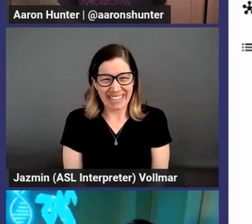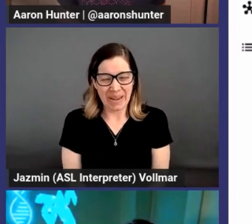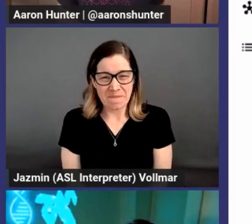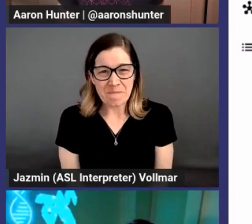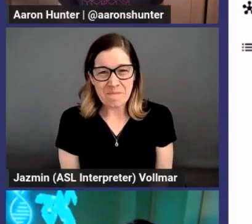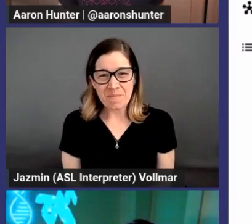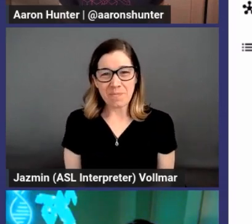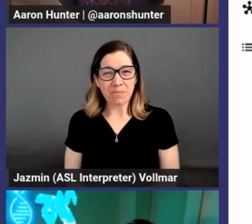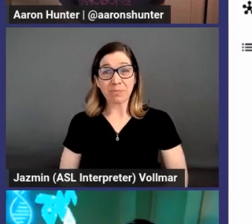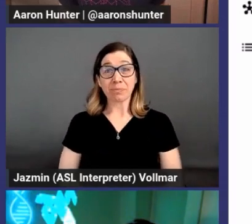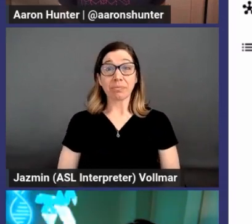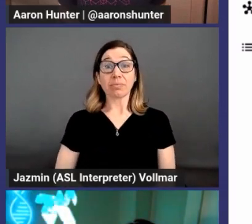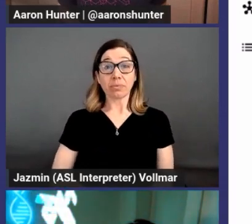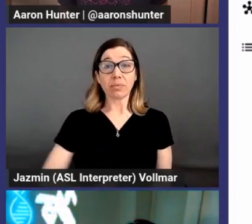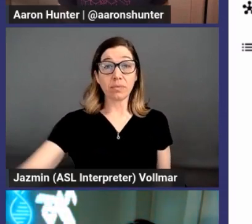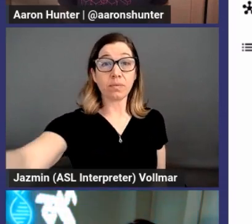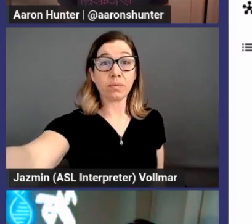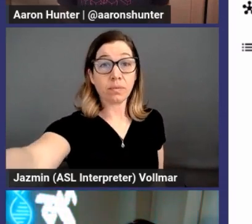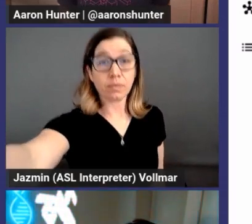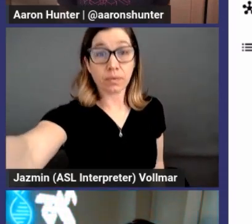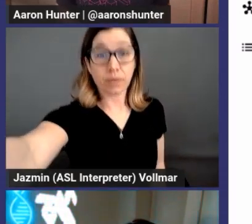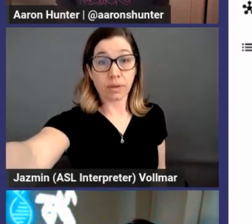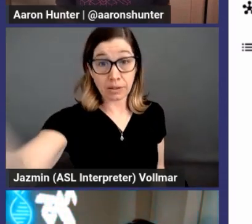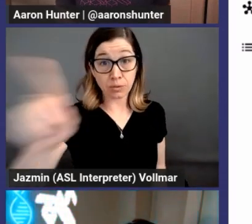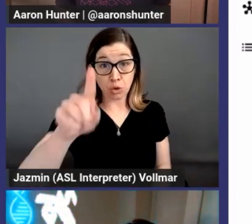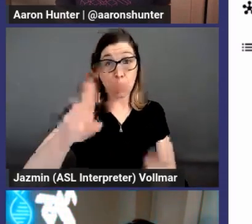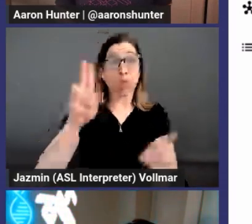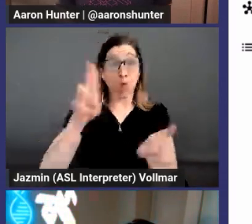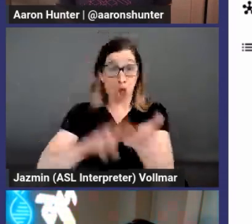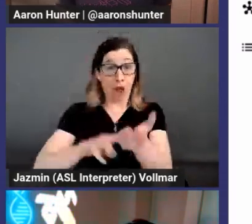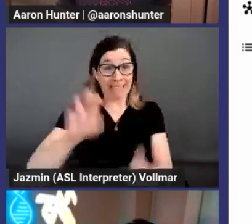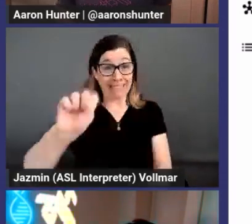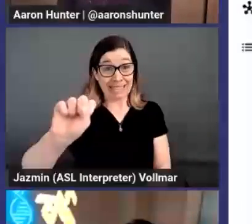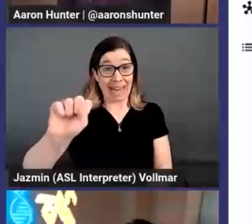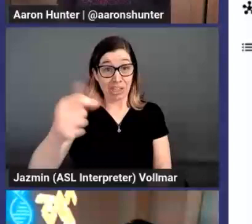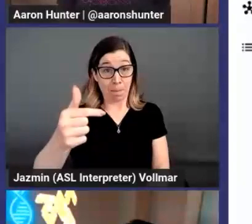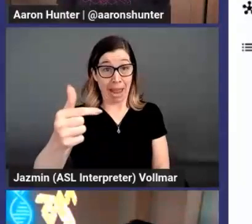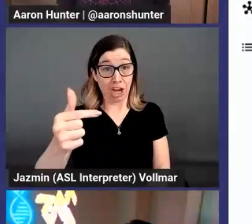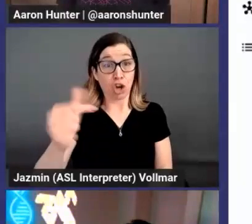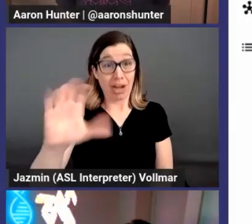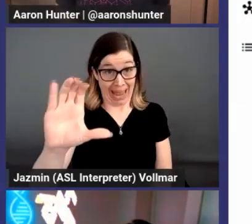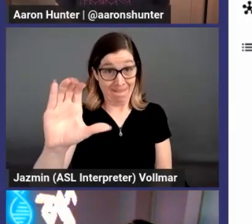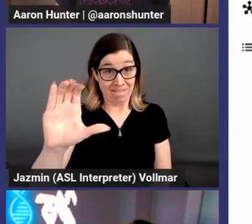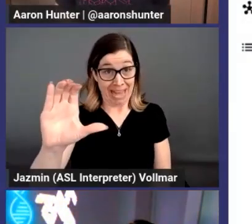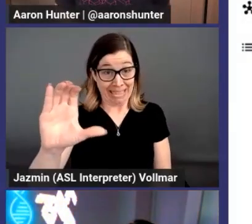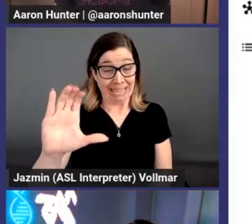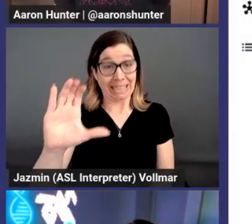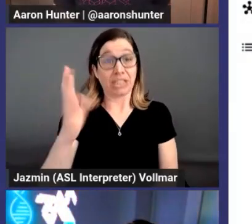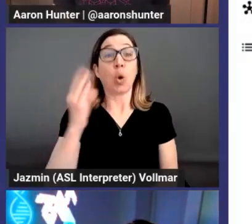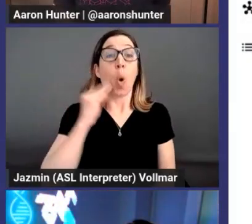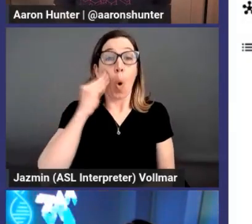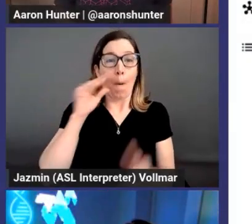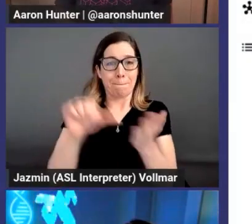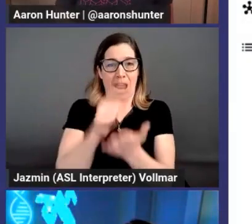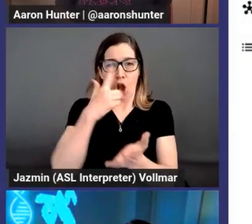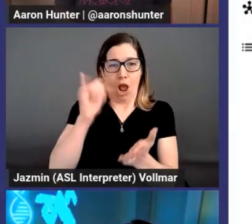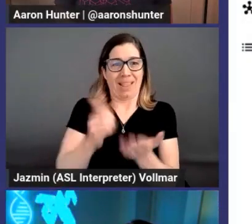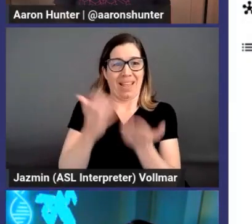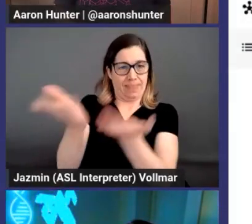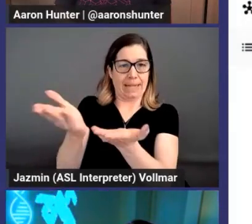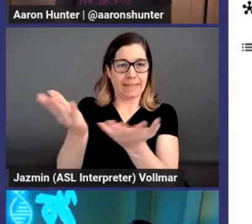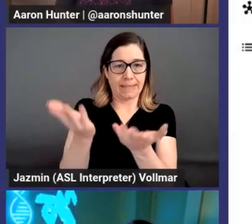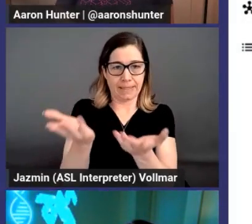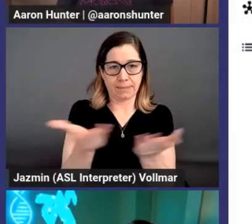All right. So this is, once you log into SageMaker Canvas, this is what the new homepage is going to look like. So you